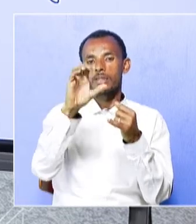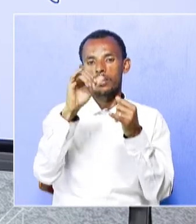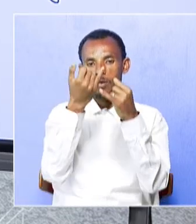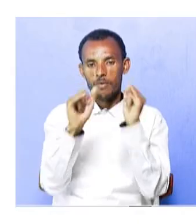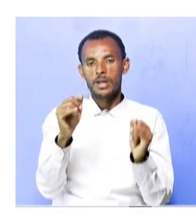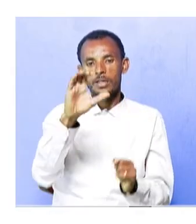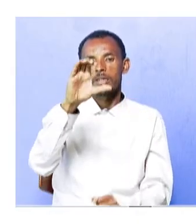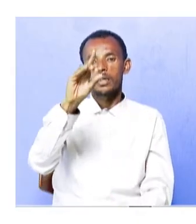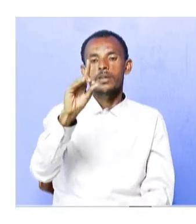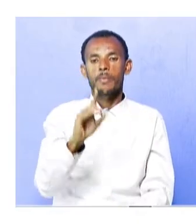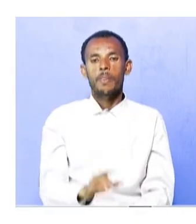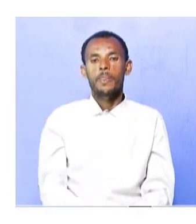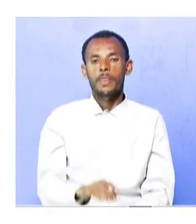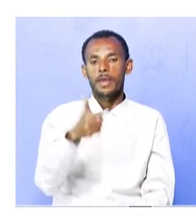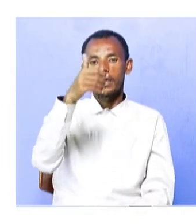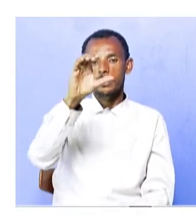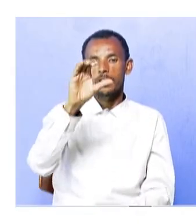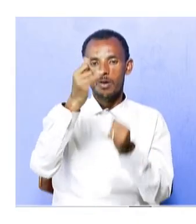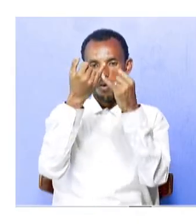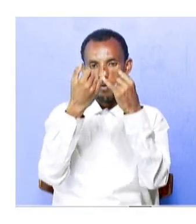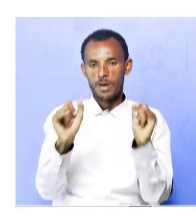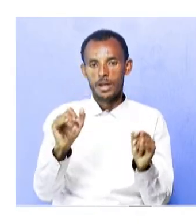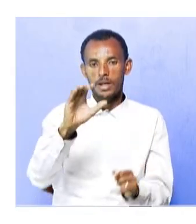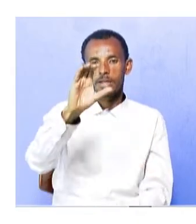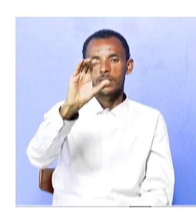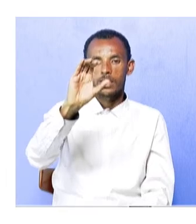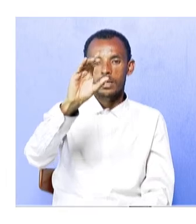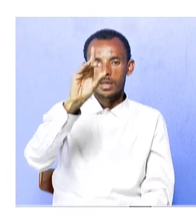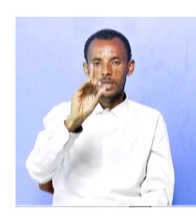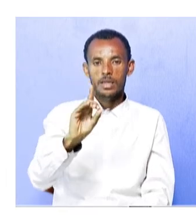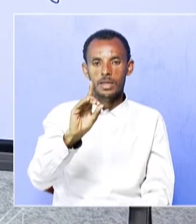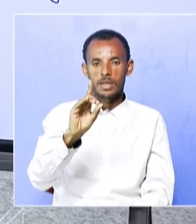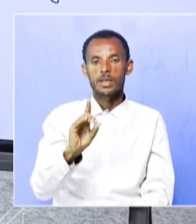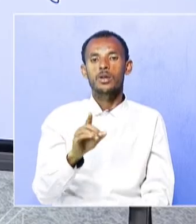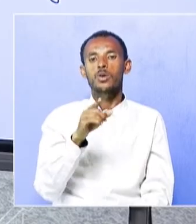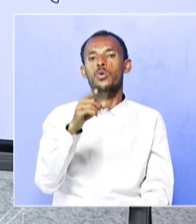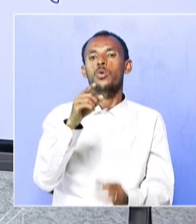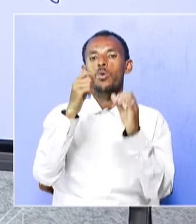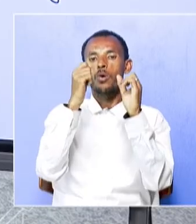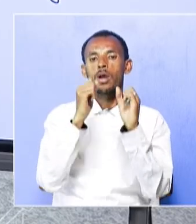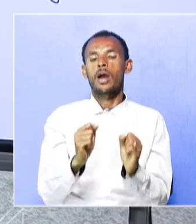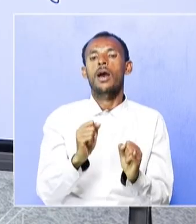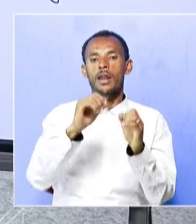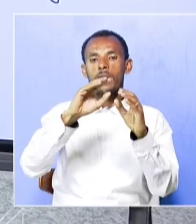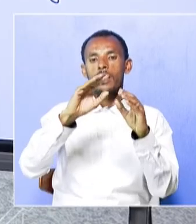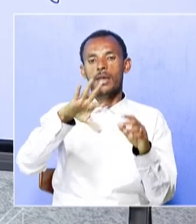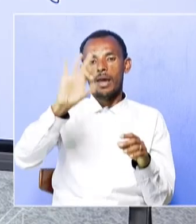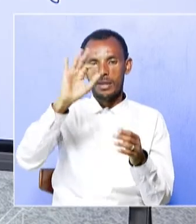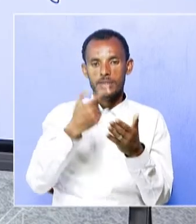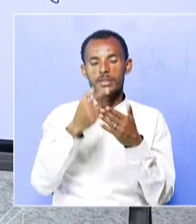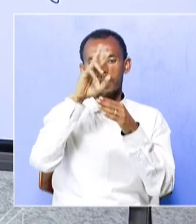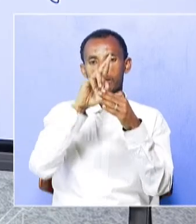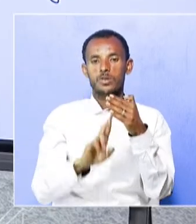CD, right? AC over CD, okay? You can get this ratio